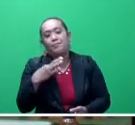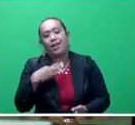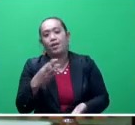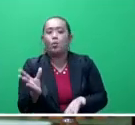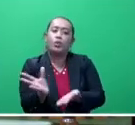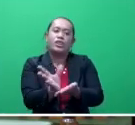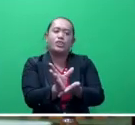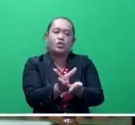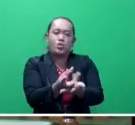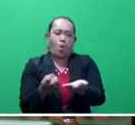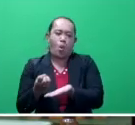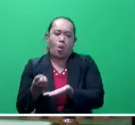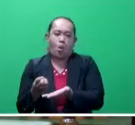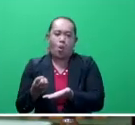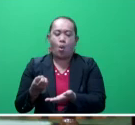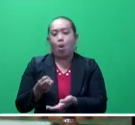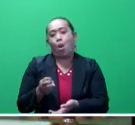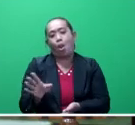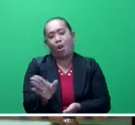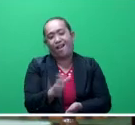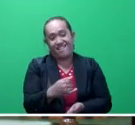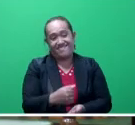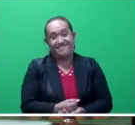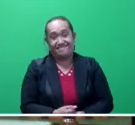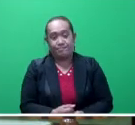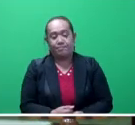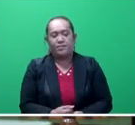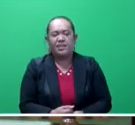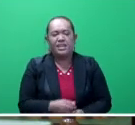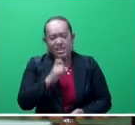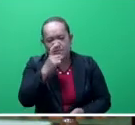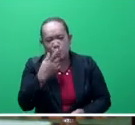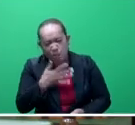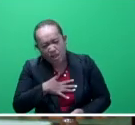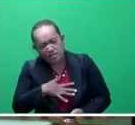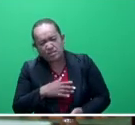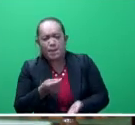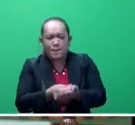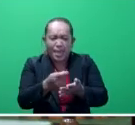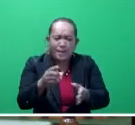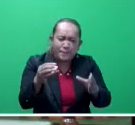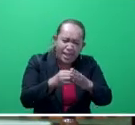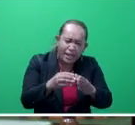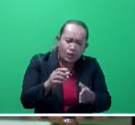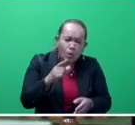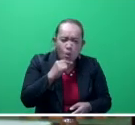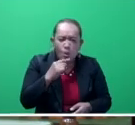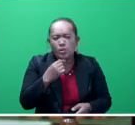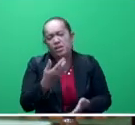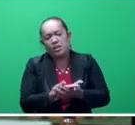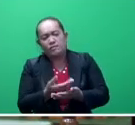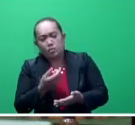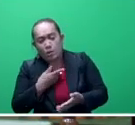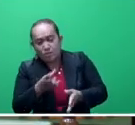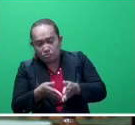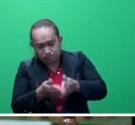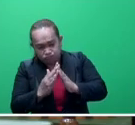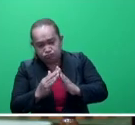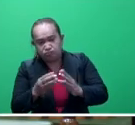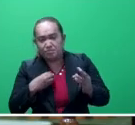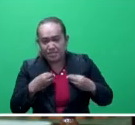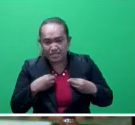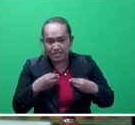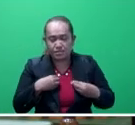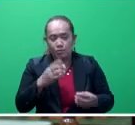regarding their livelihood, for example, setting up a small business, paying off any bank loans or hire purchase payments. In addition to this, Mr. Speaker,